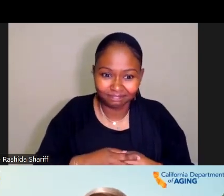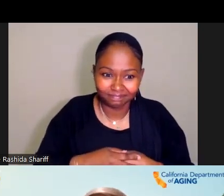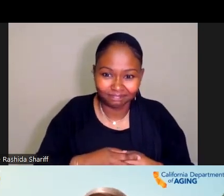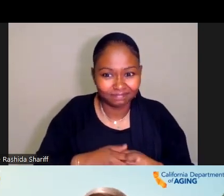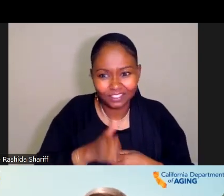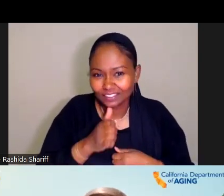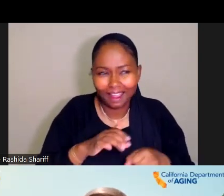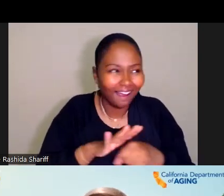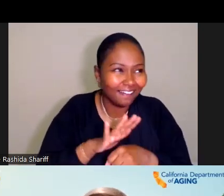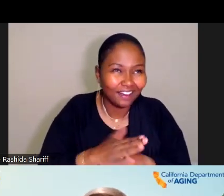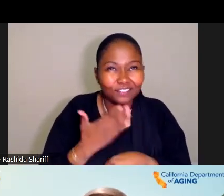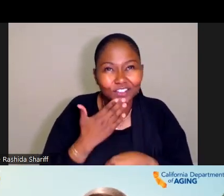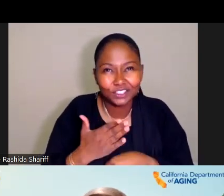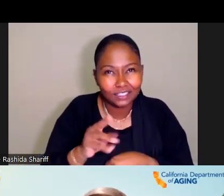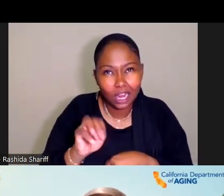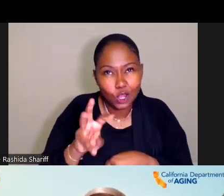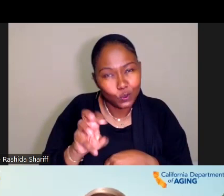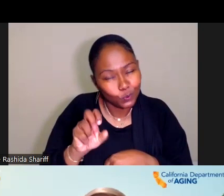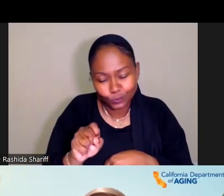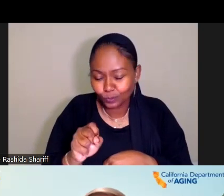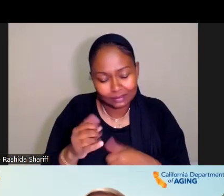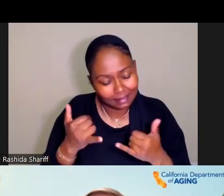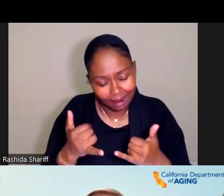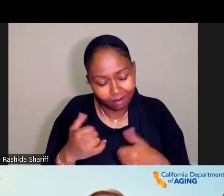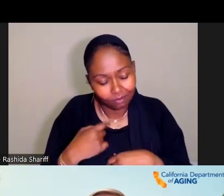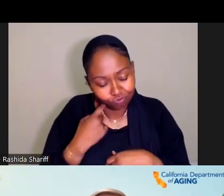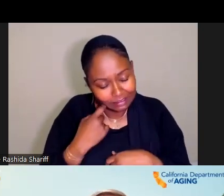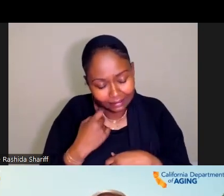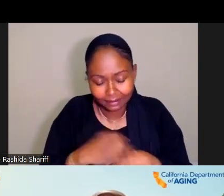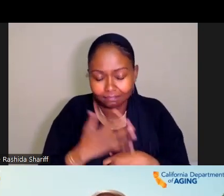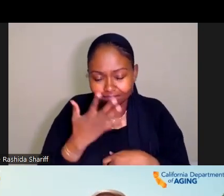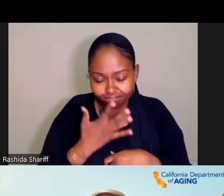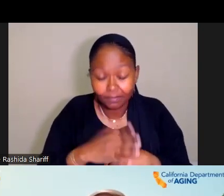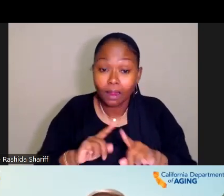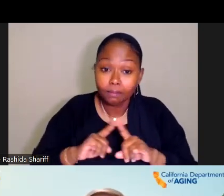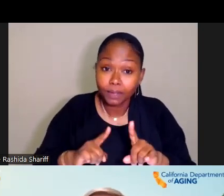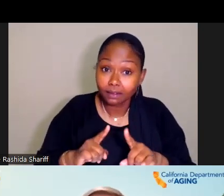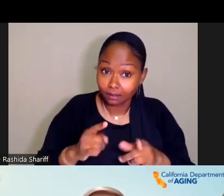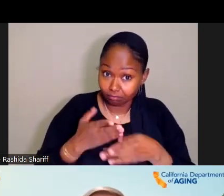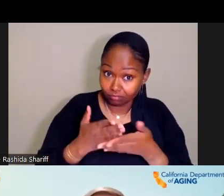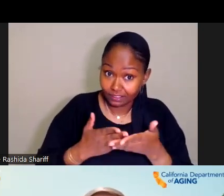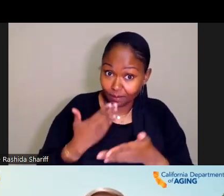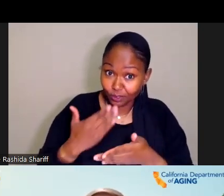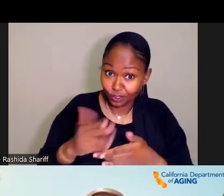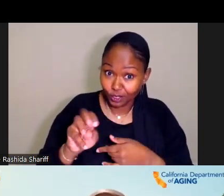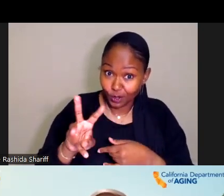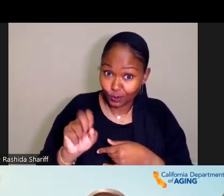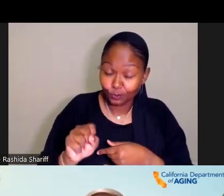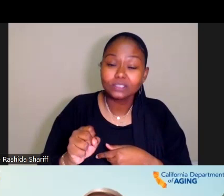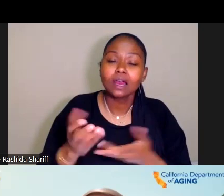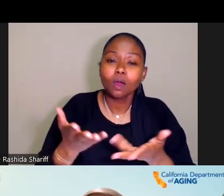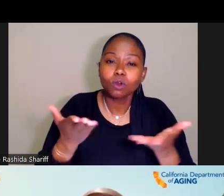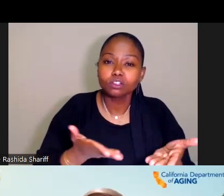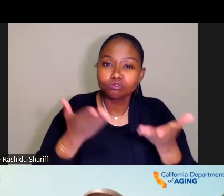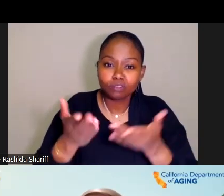good news in the world today. Or recently, but a bit of good news. I wanted to recognize the California Elder